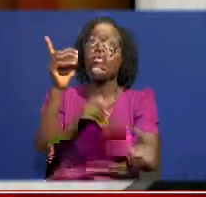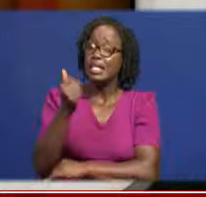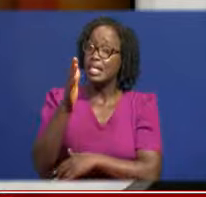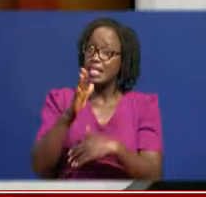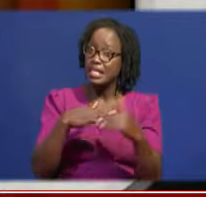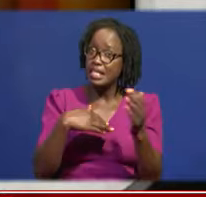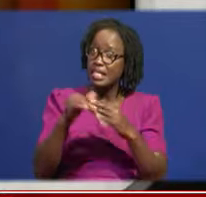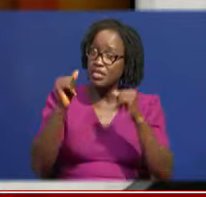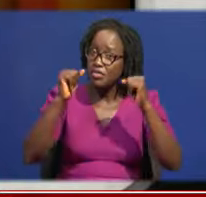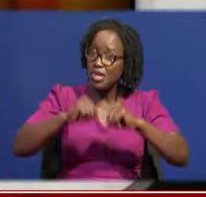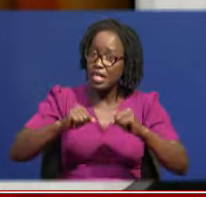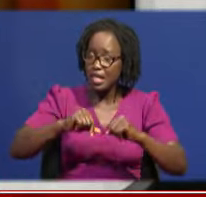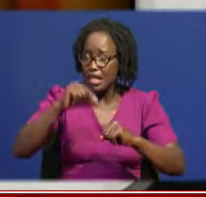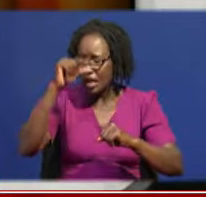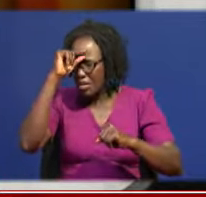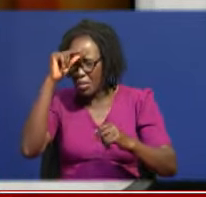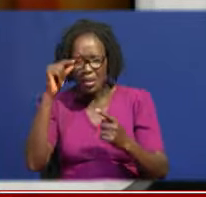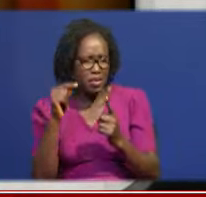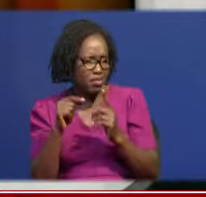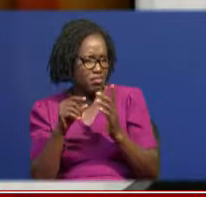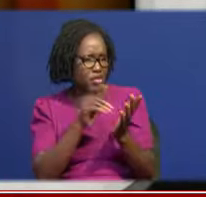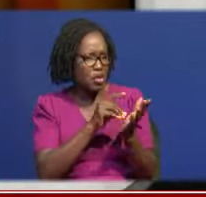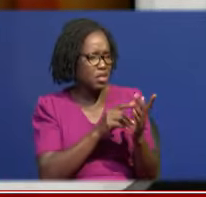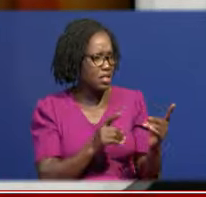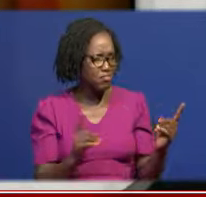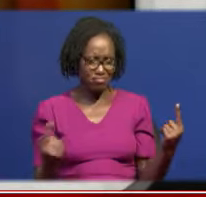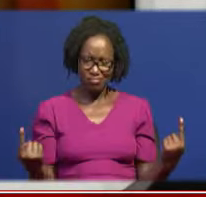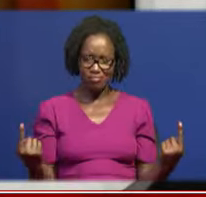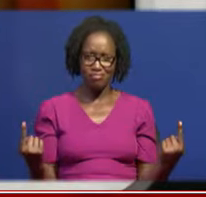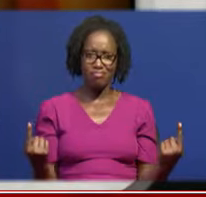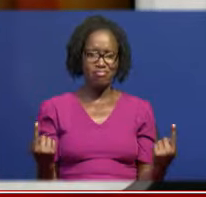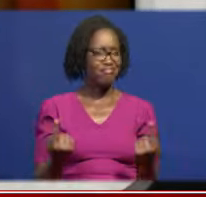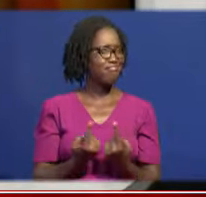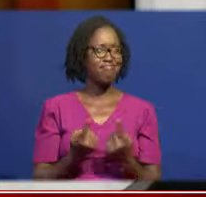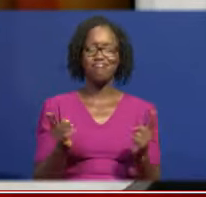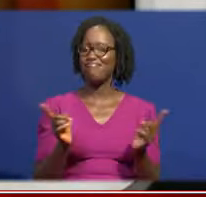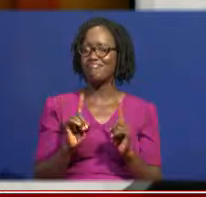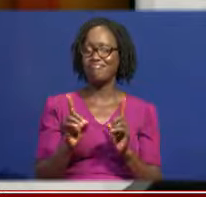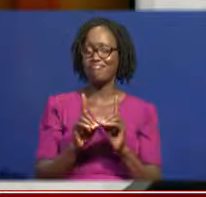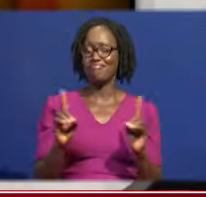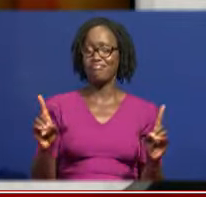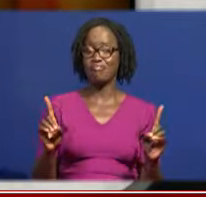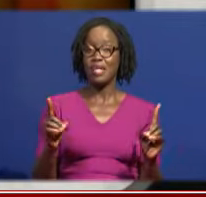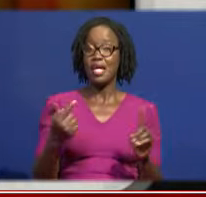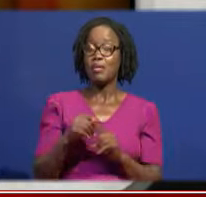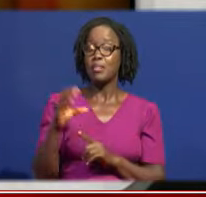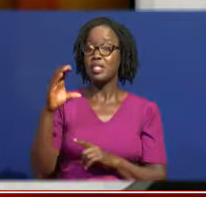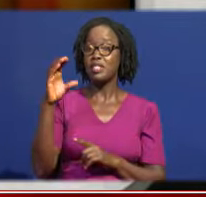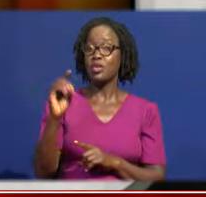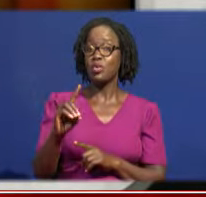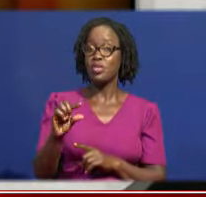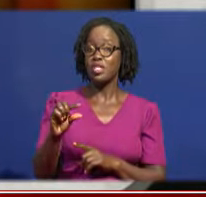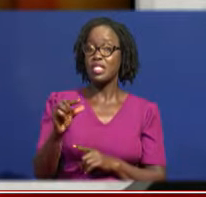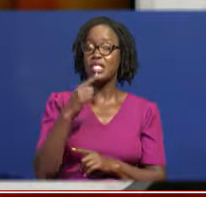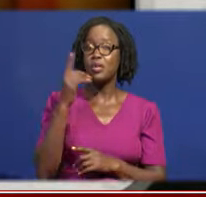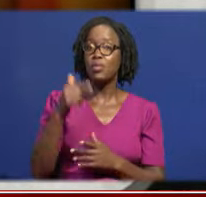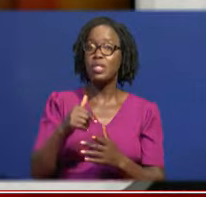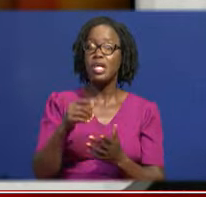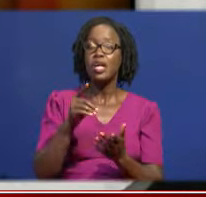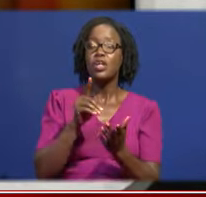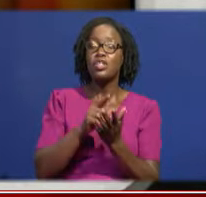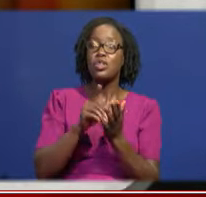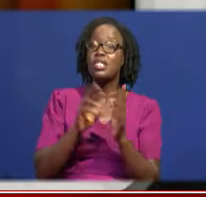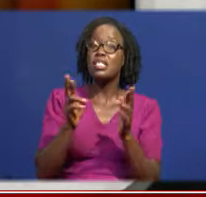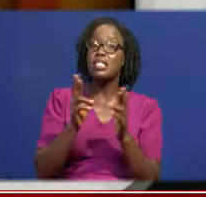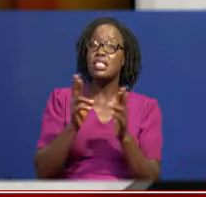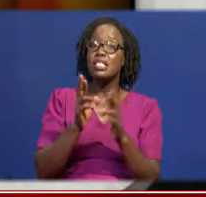of a deal between government on one side and the doctors on the other. The Council of Governors, however, say that they will work with doctors who are willing to